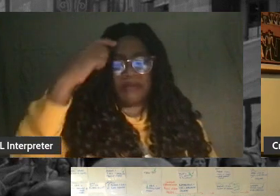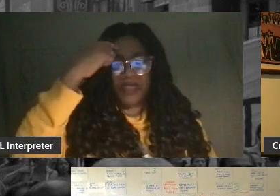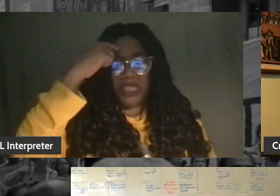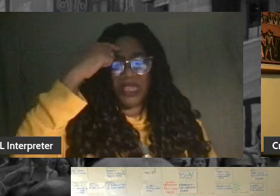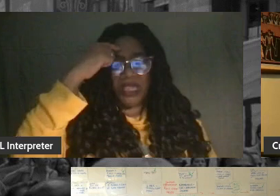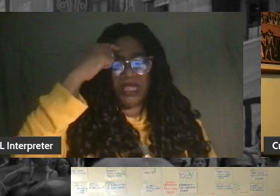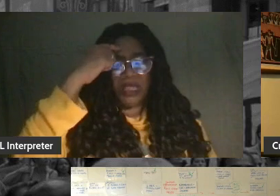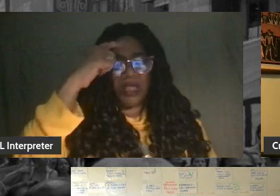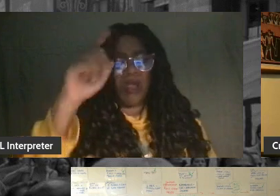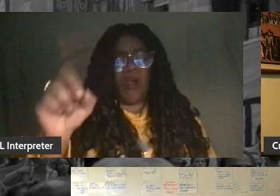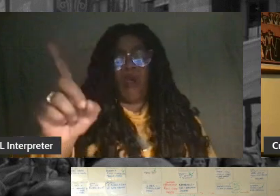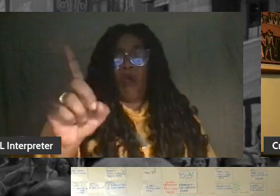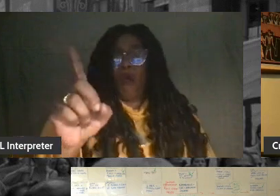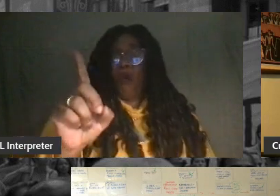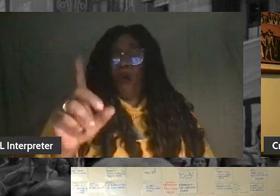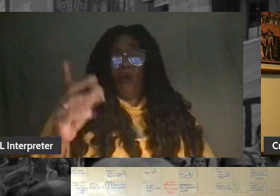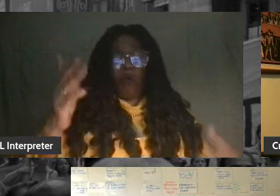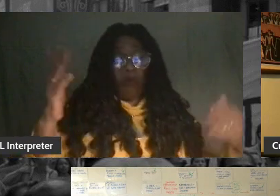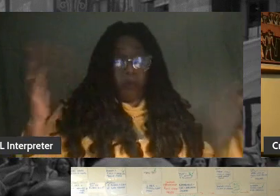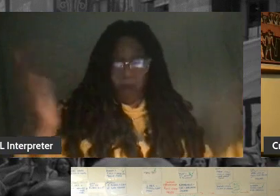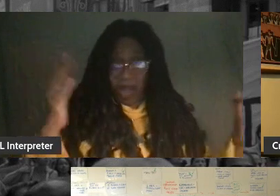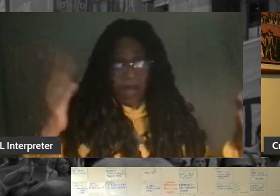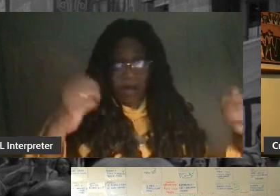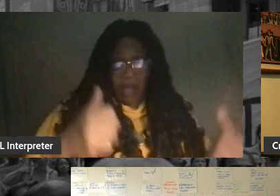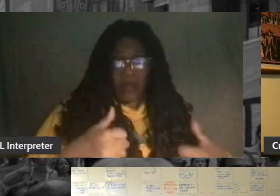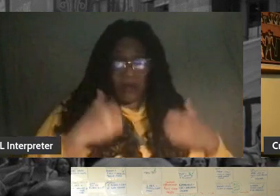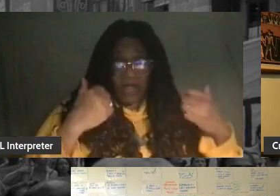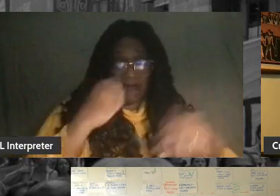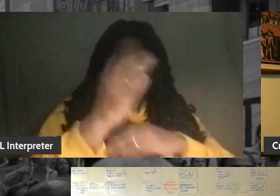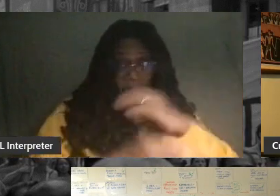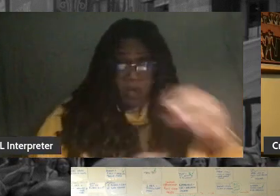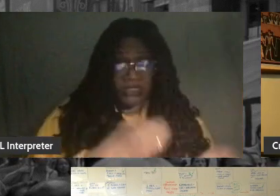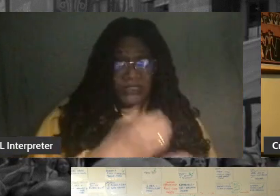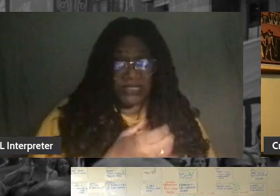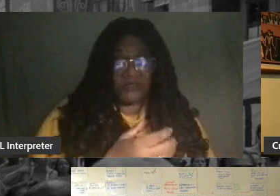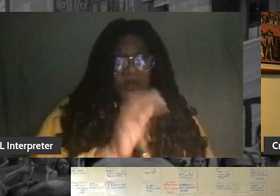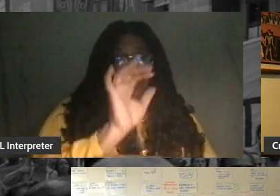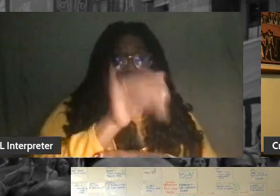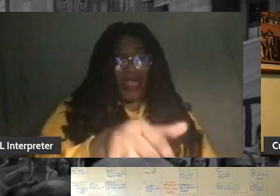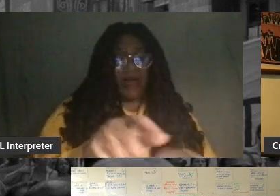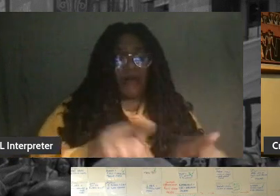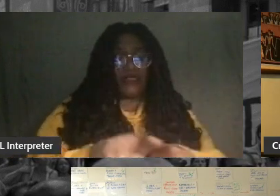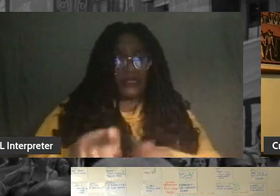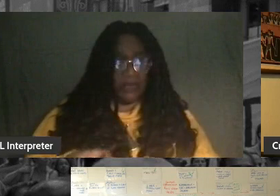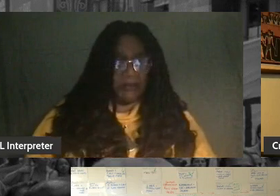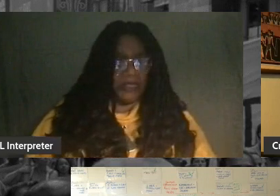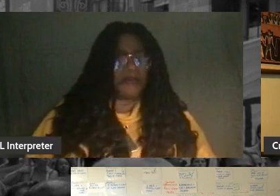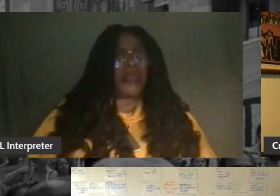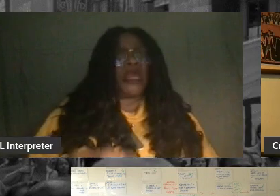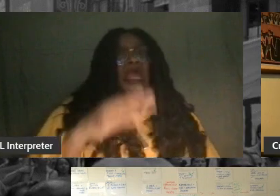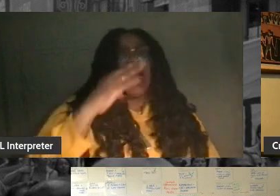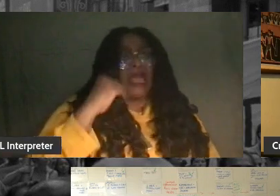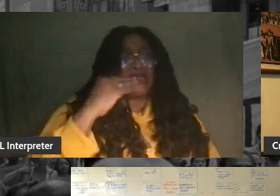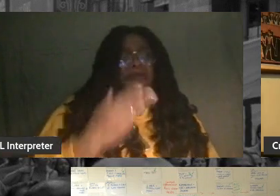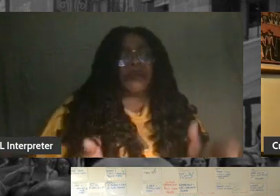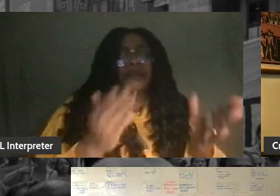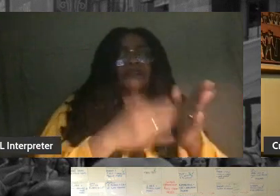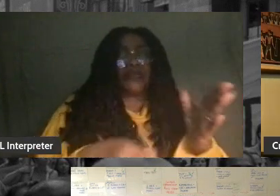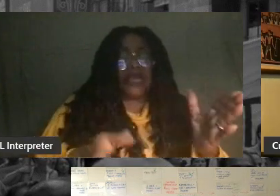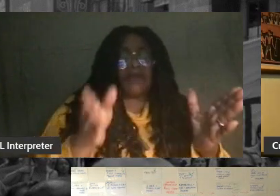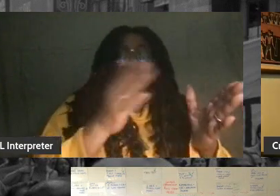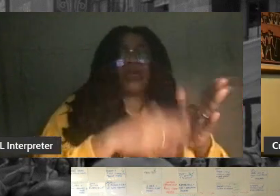in? And so this was something I also experienced time and again,